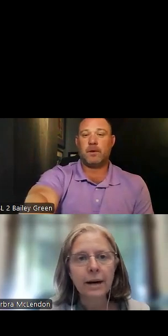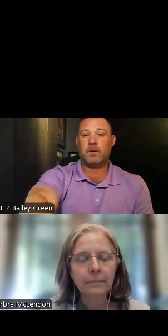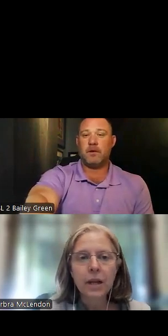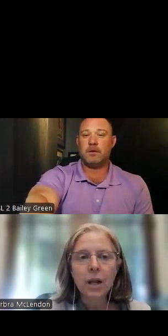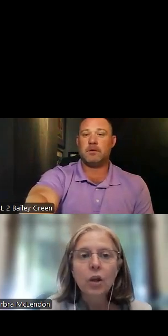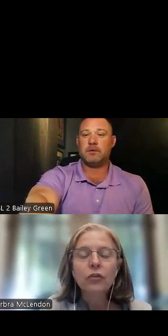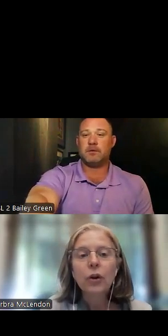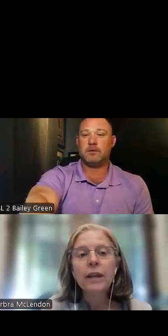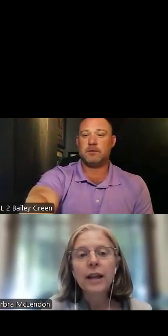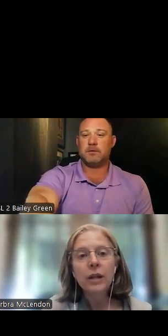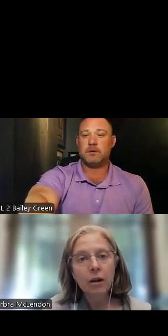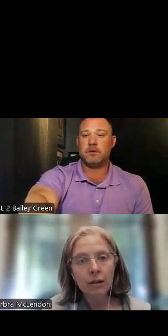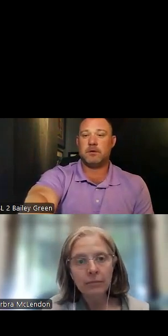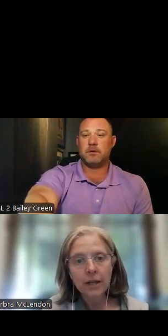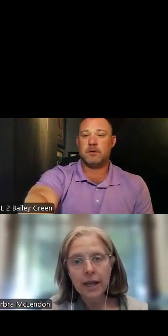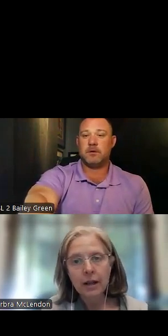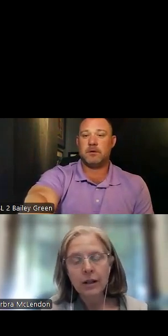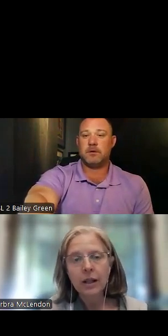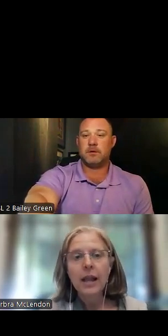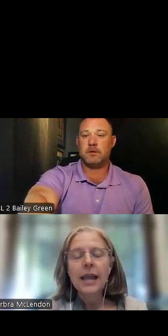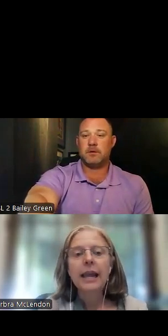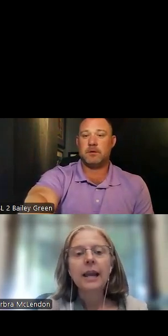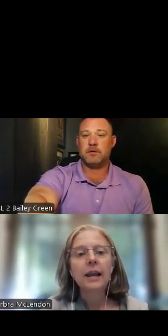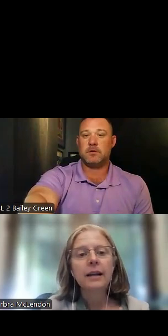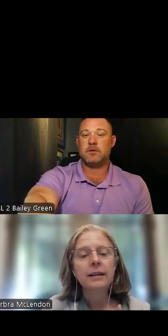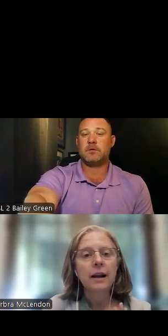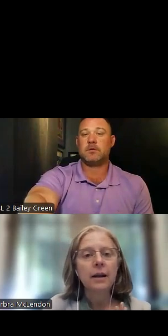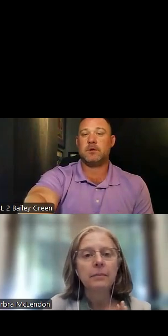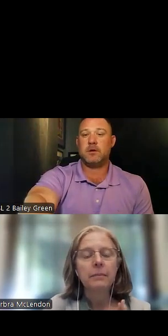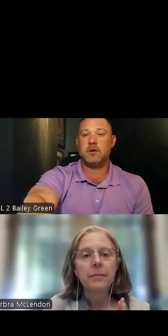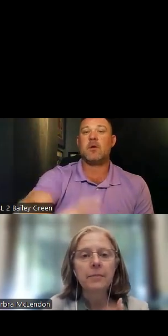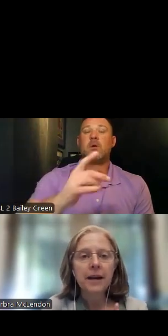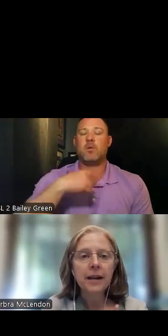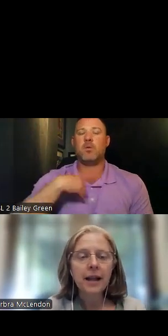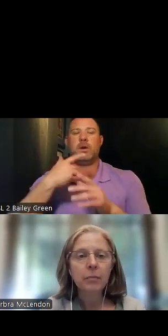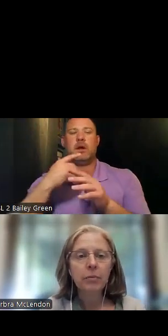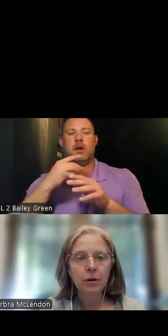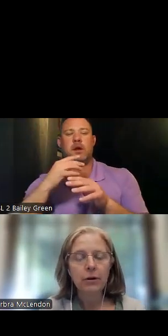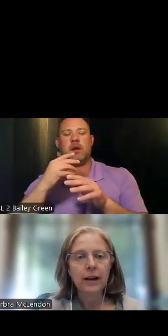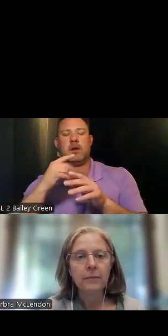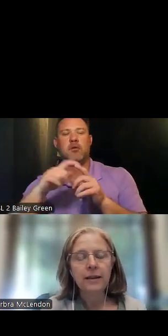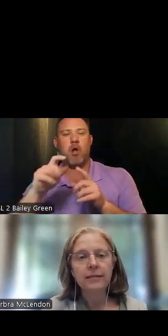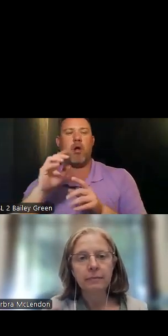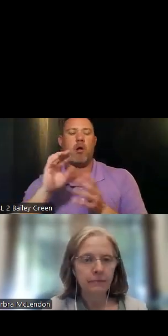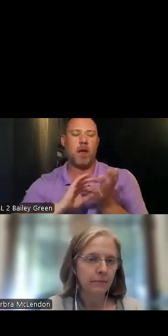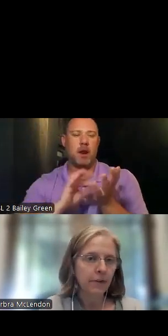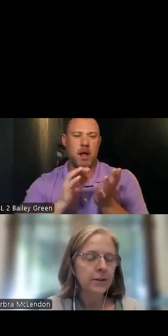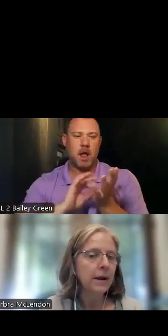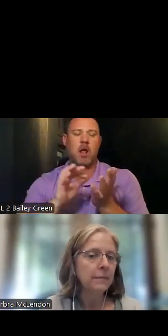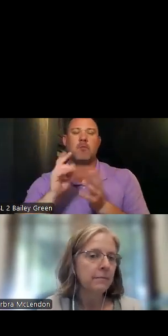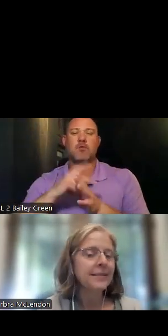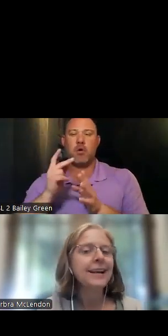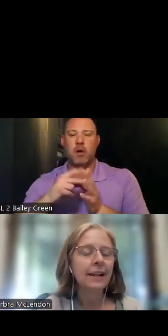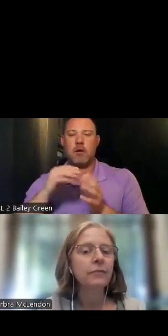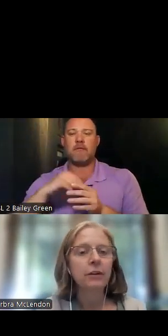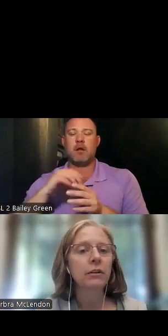All right. So again, we call it Medi-Cal. And the Medi-Cal program is funded by